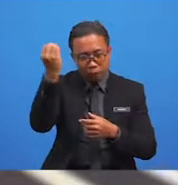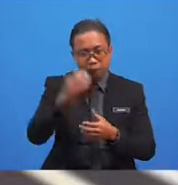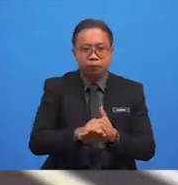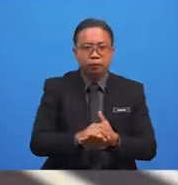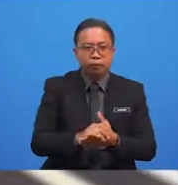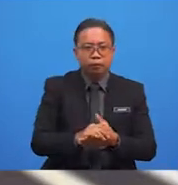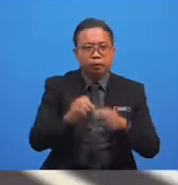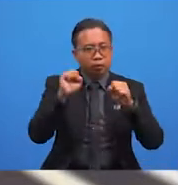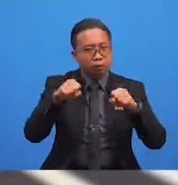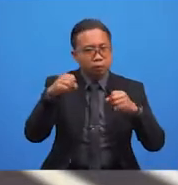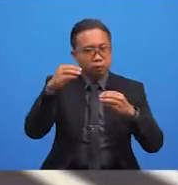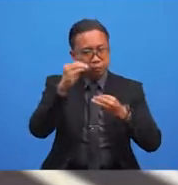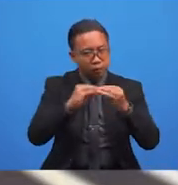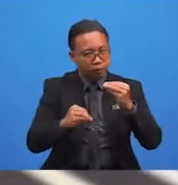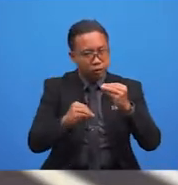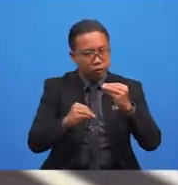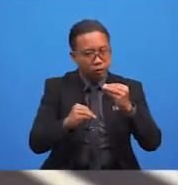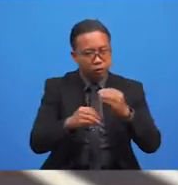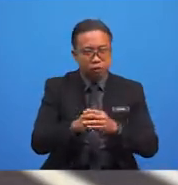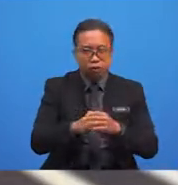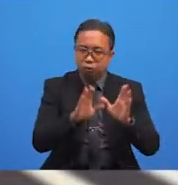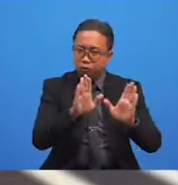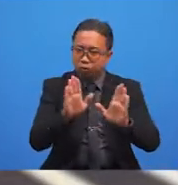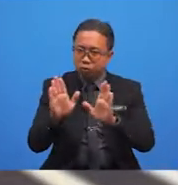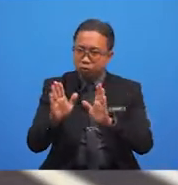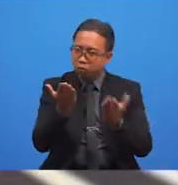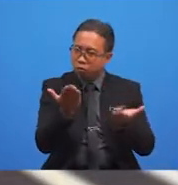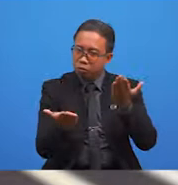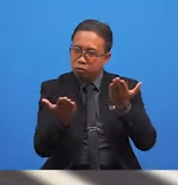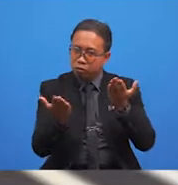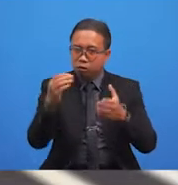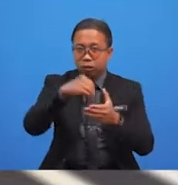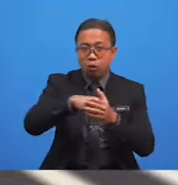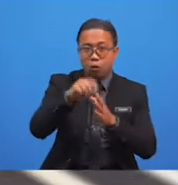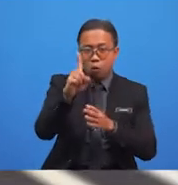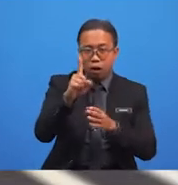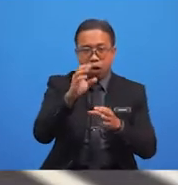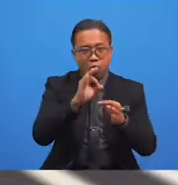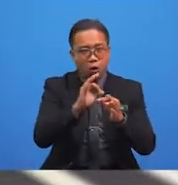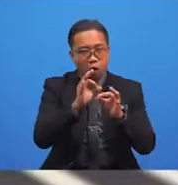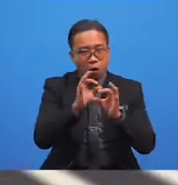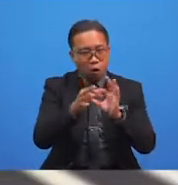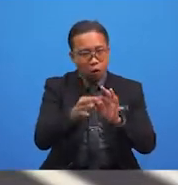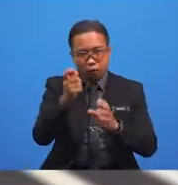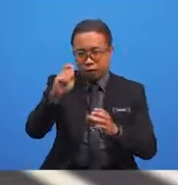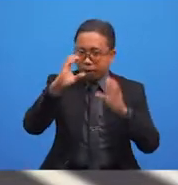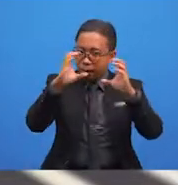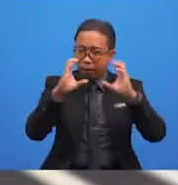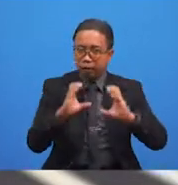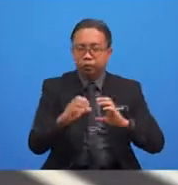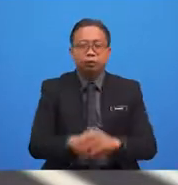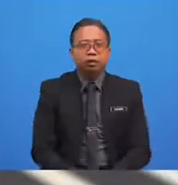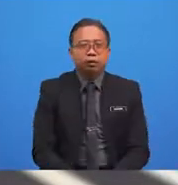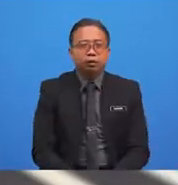could also mention an opposing viewpoint in one of the paragraphs.